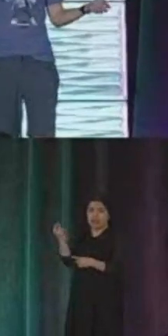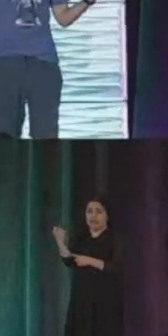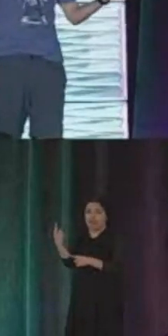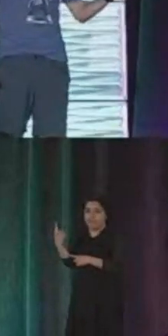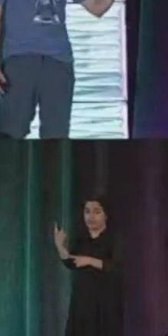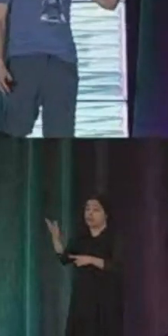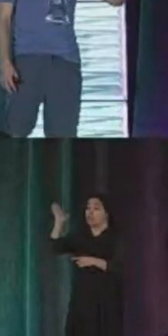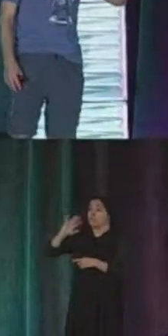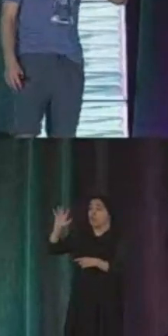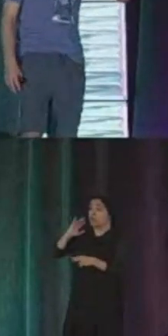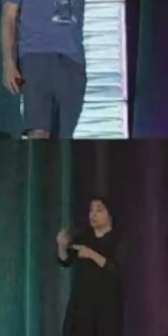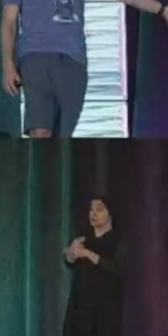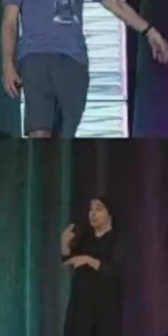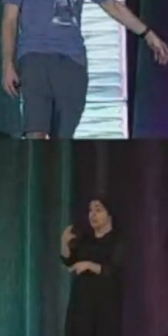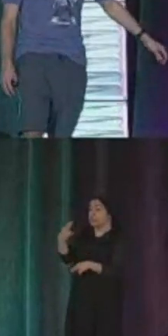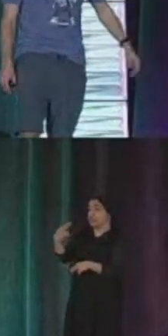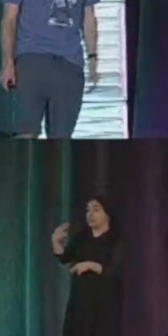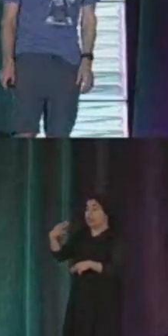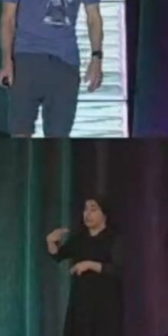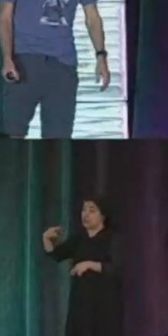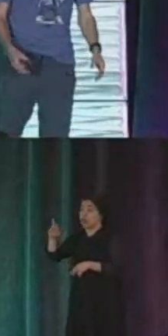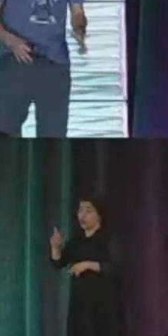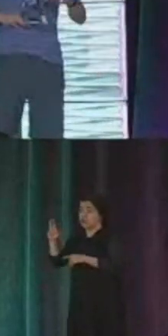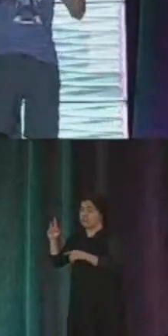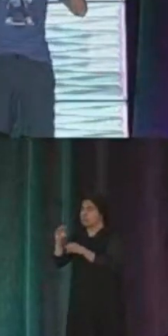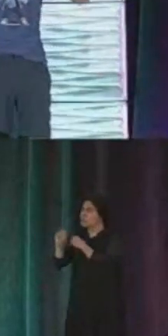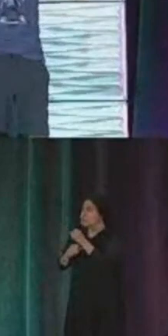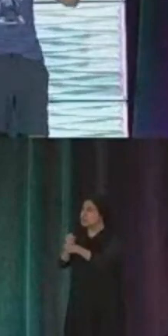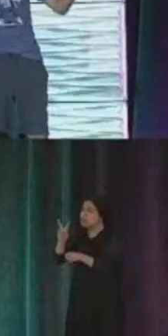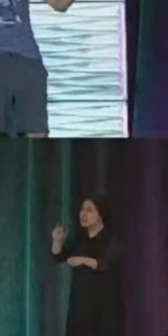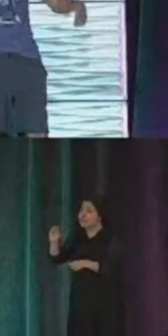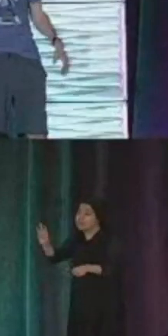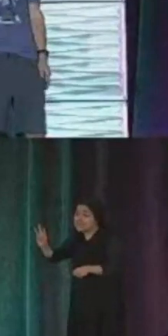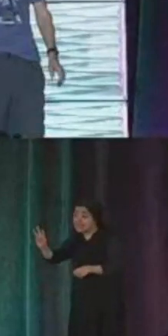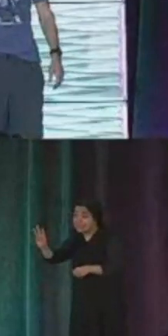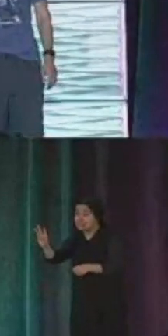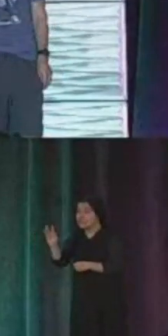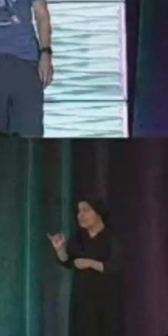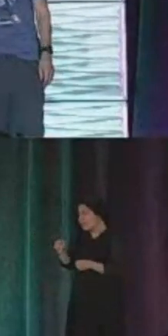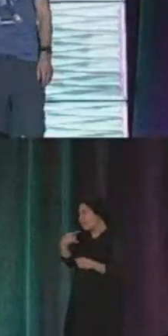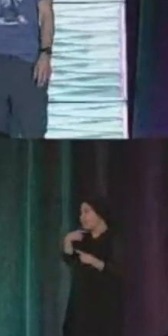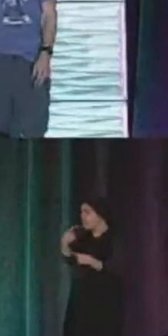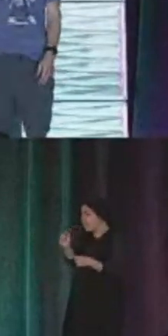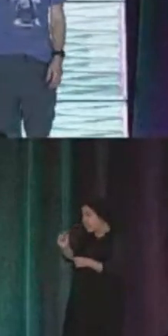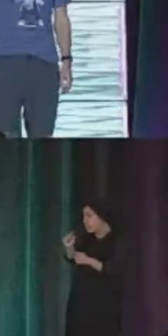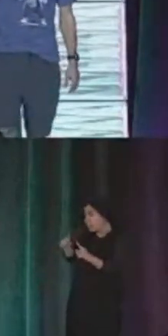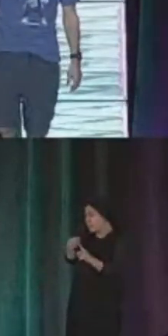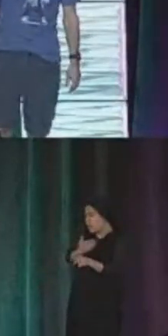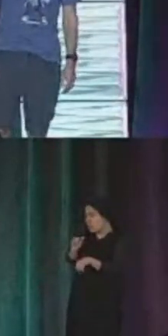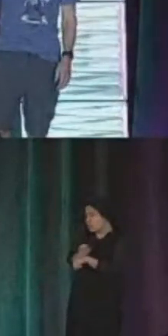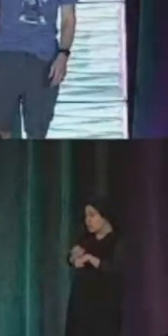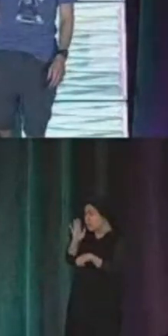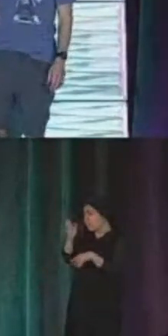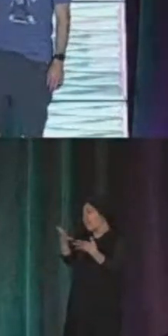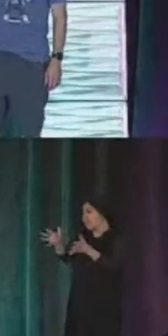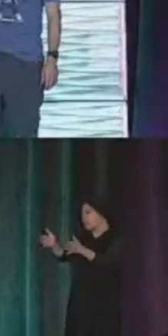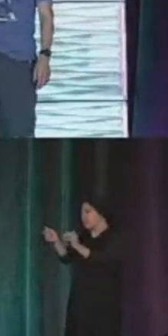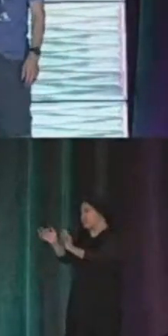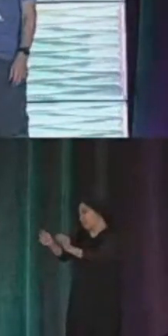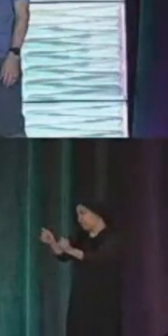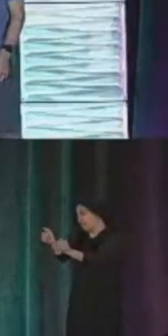using XHRs back in like 2006. So there's something that says about our industry. I'll let you decide what.